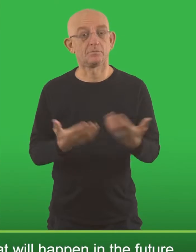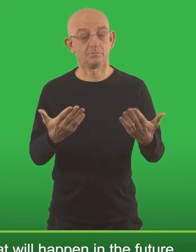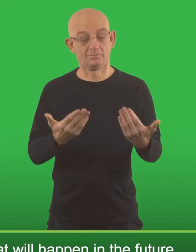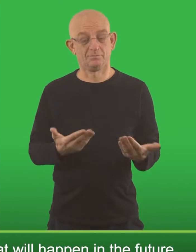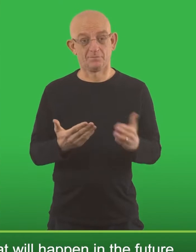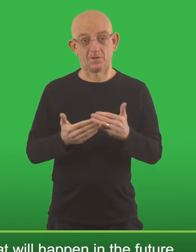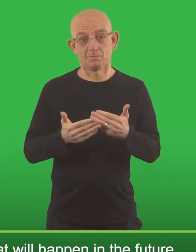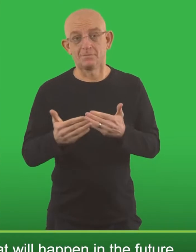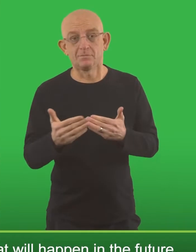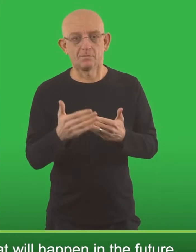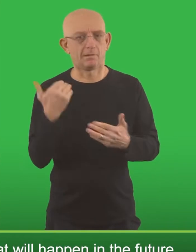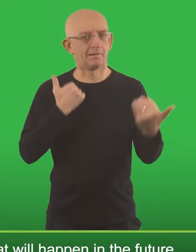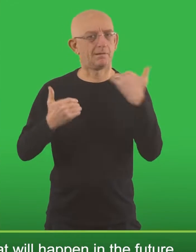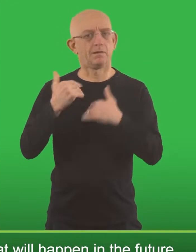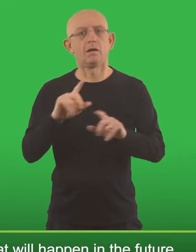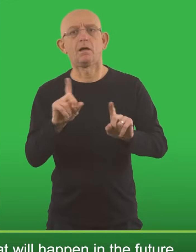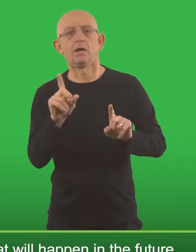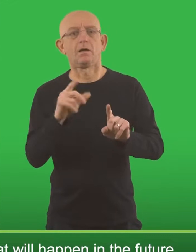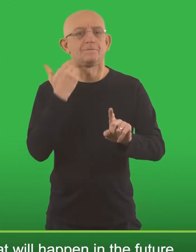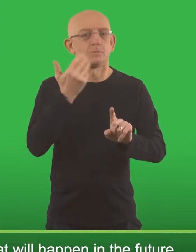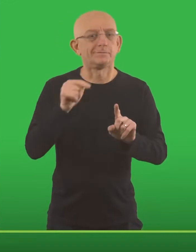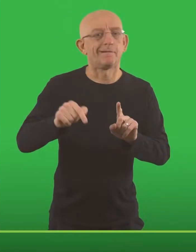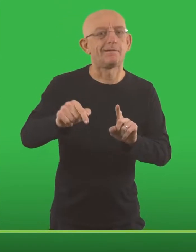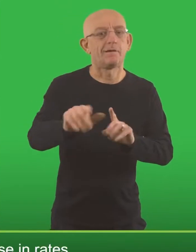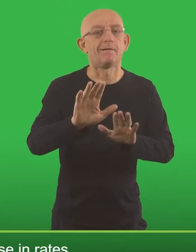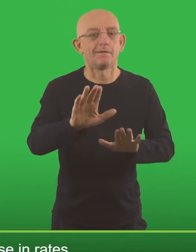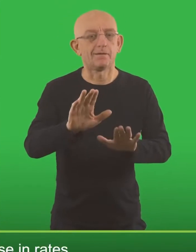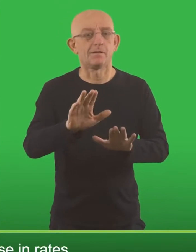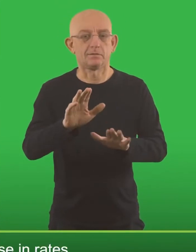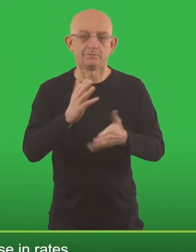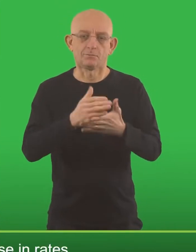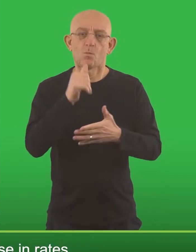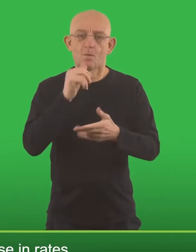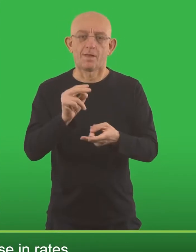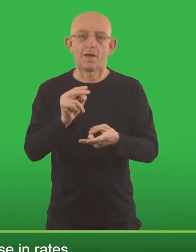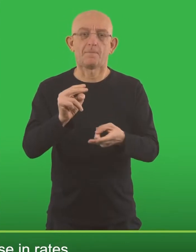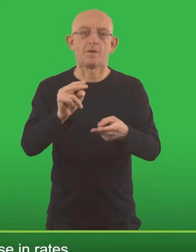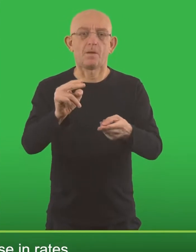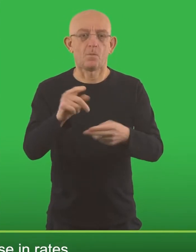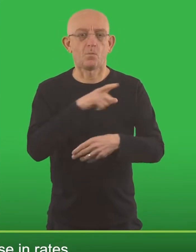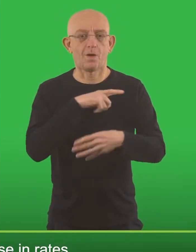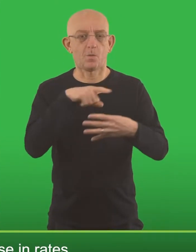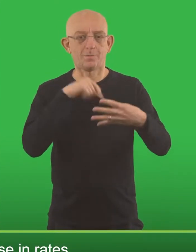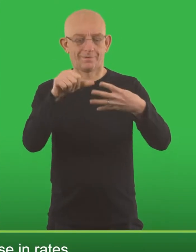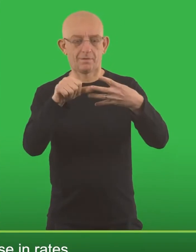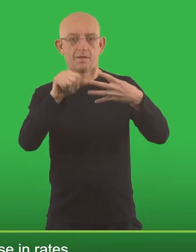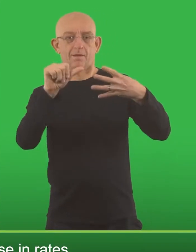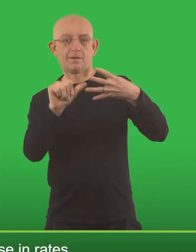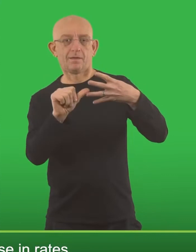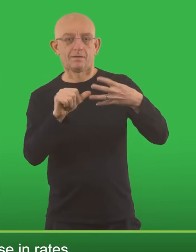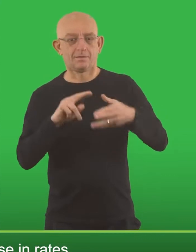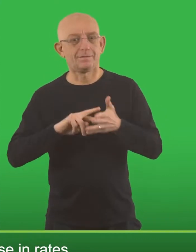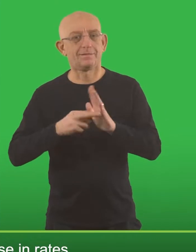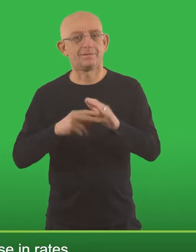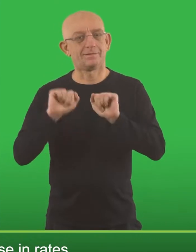On the medium term, people ask me about what will happen in the future. There'll inevitably be an increase in rates as we